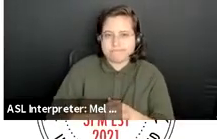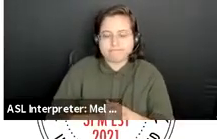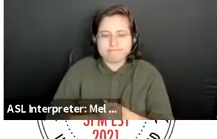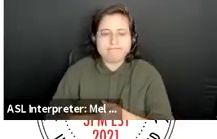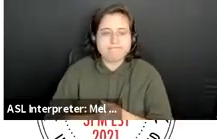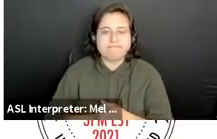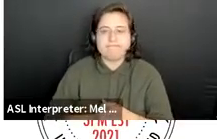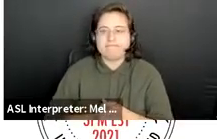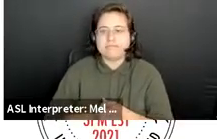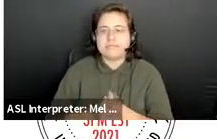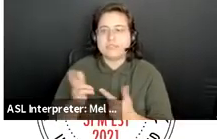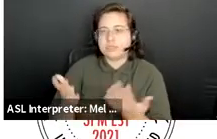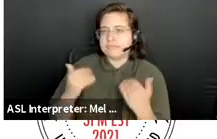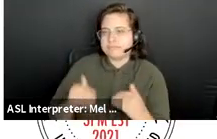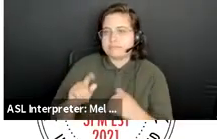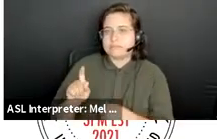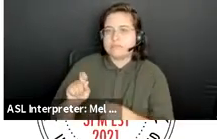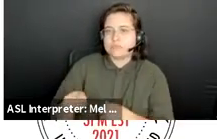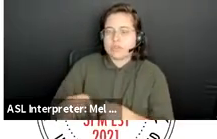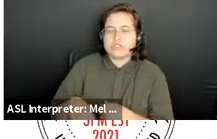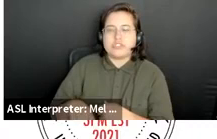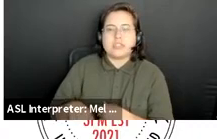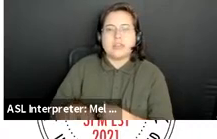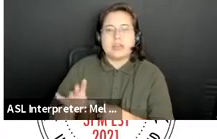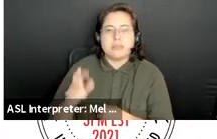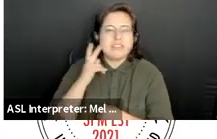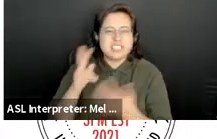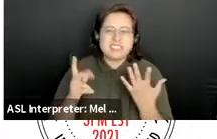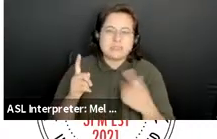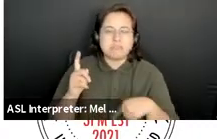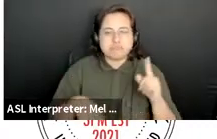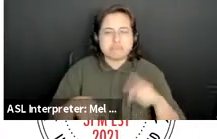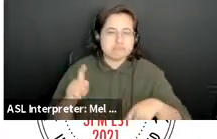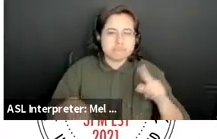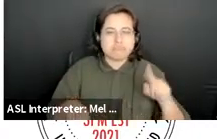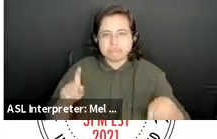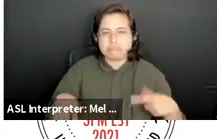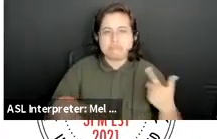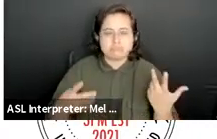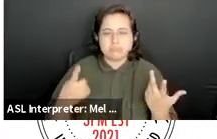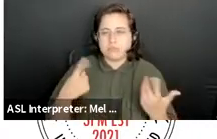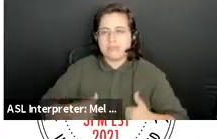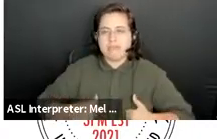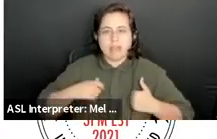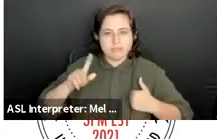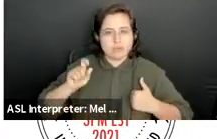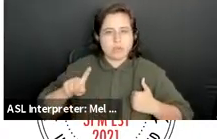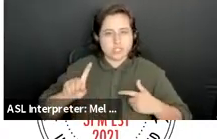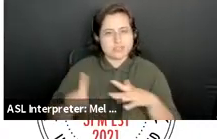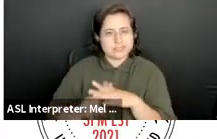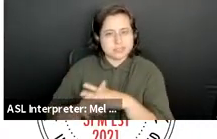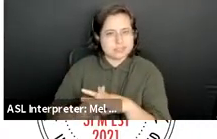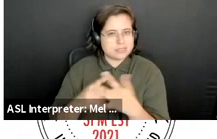So the next question, and I've seen some variations on this a bit in our live questions during this webinar as